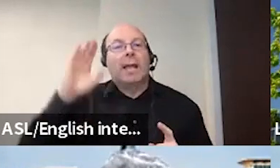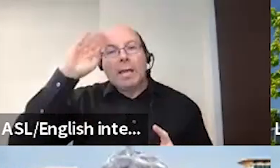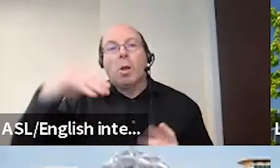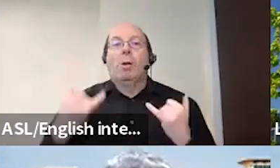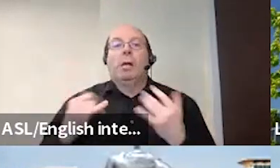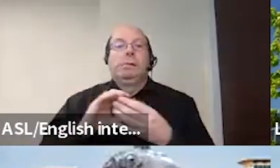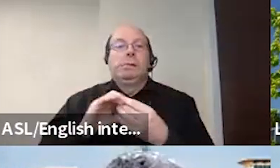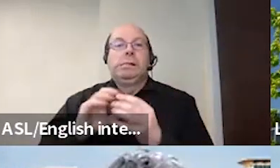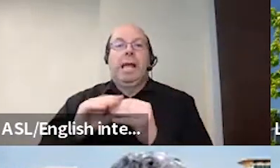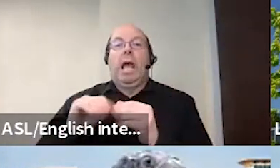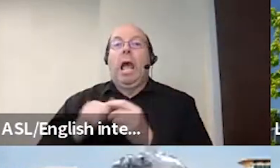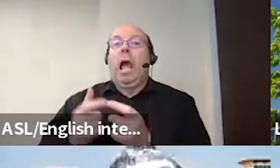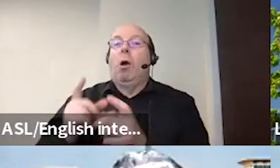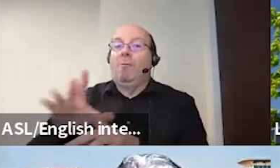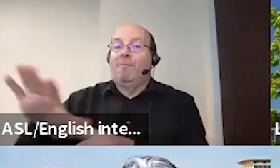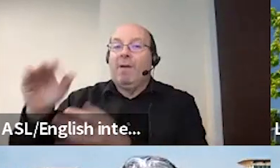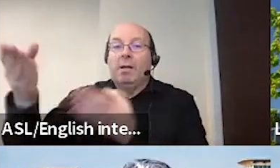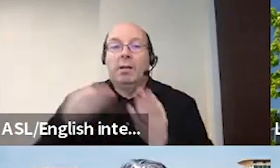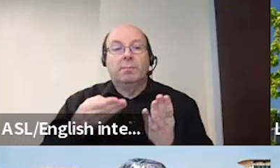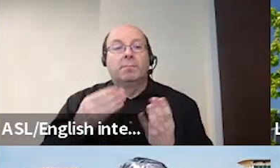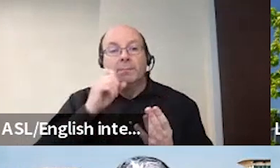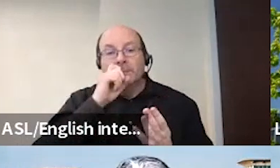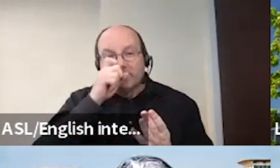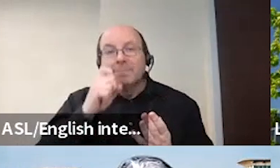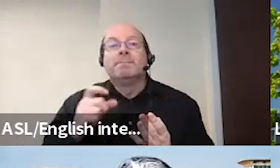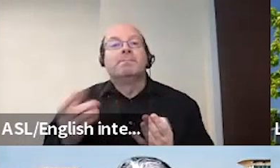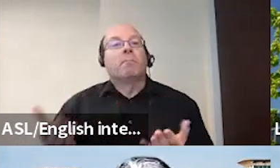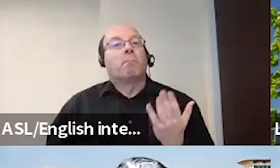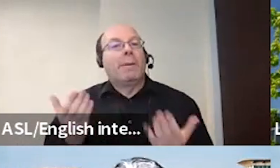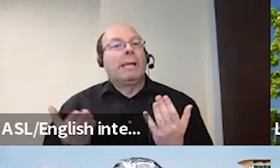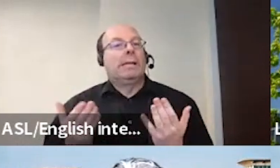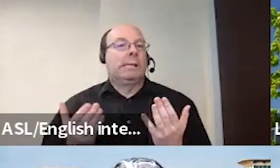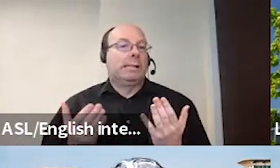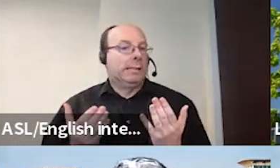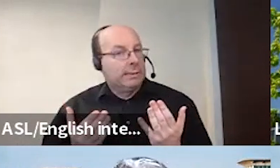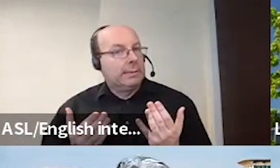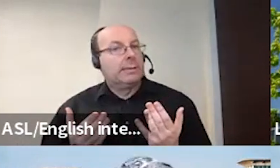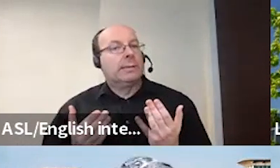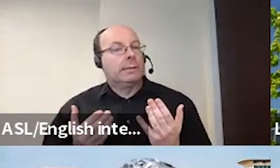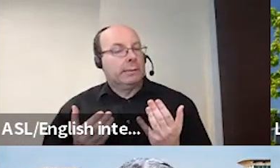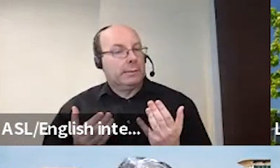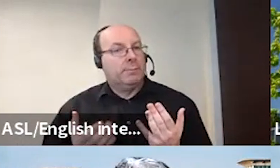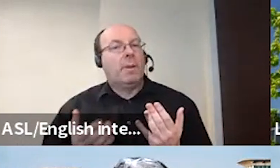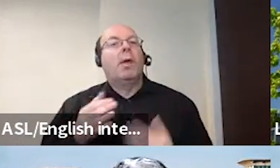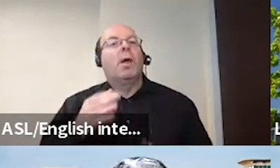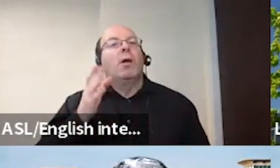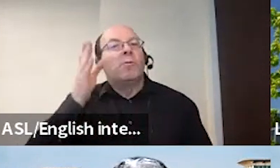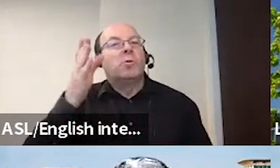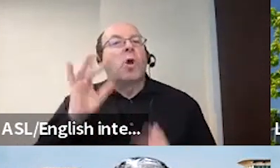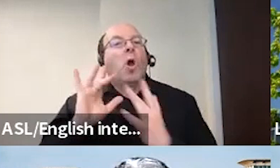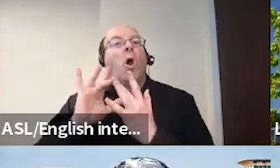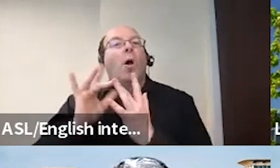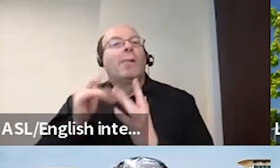that right now, and I'm reading that there may be in the near future that you'll be able to go online and